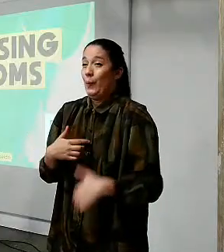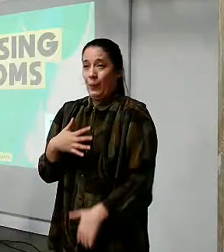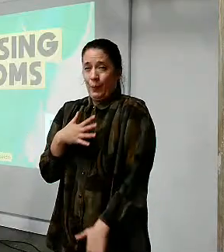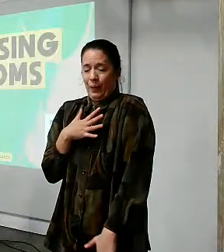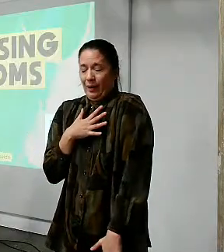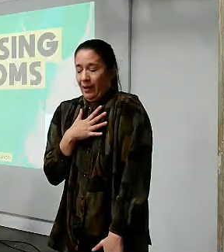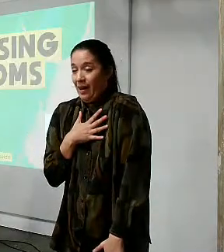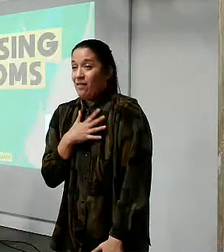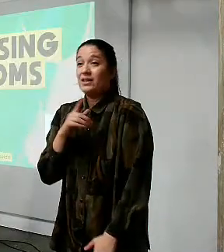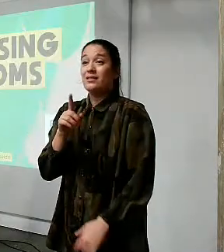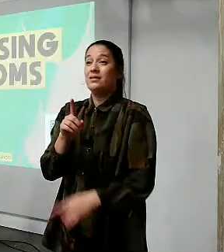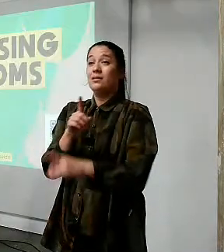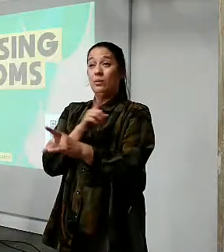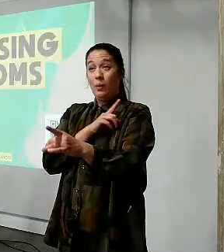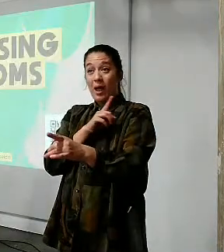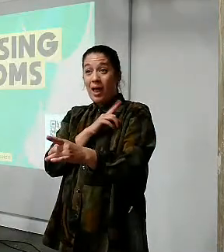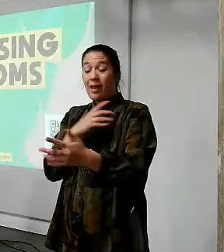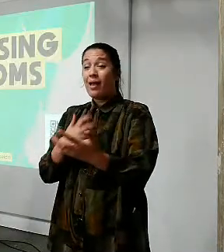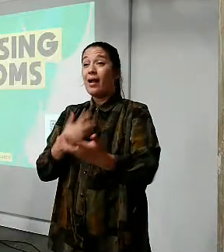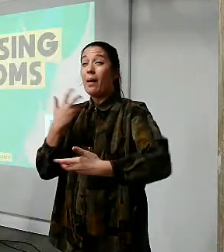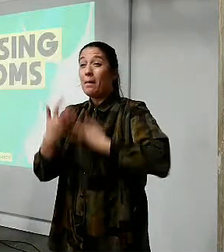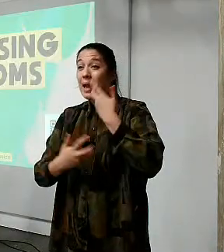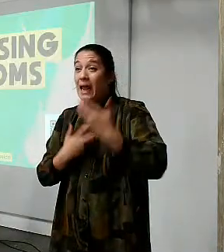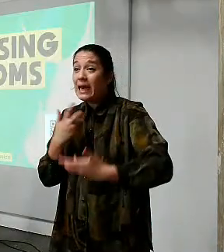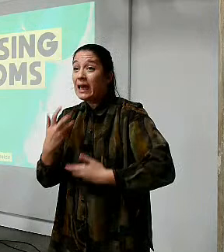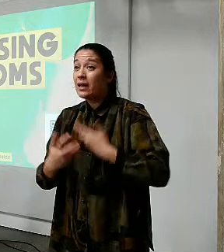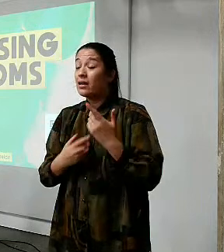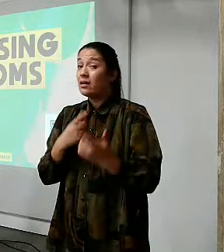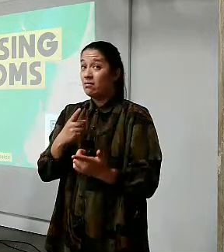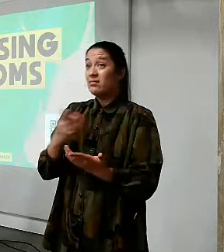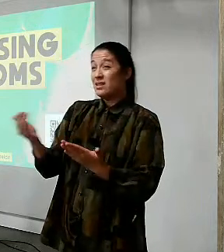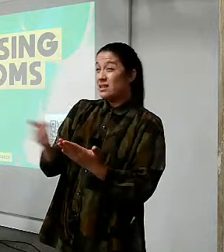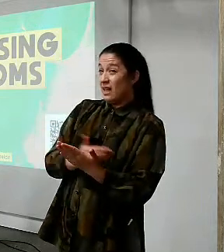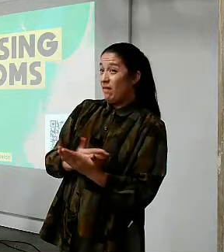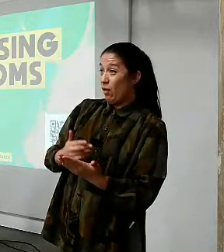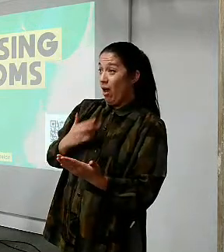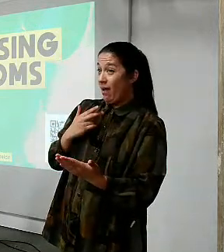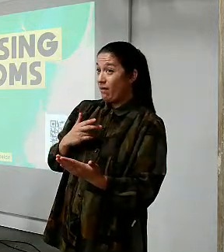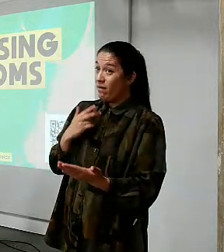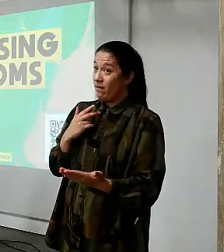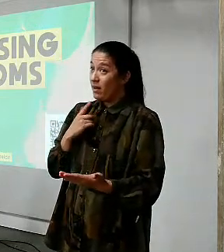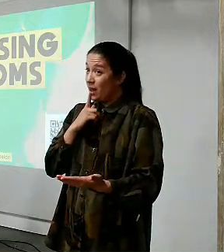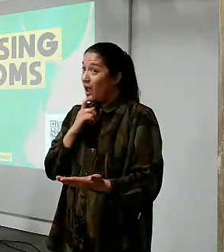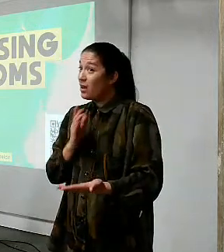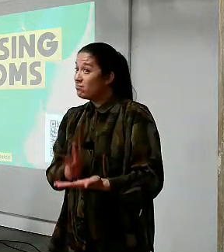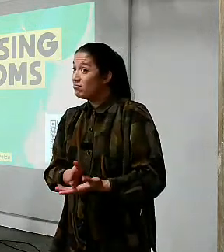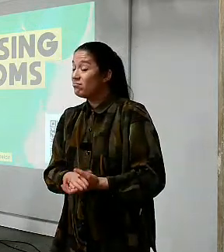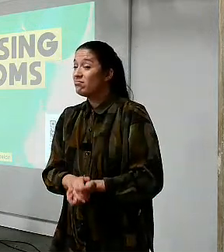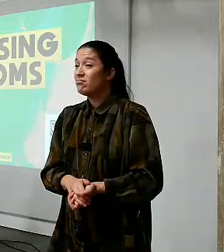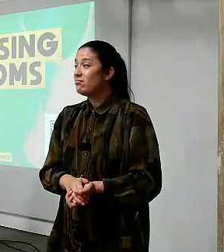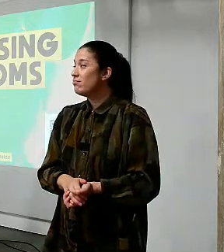Because complaining has the power to be able to save your life, you know? And